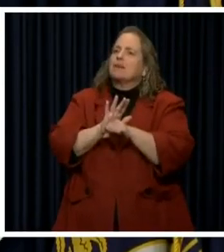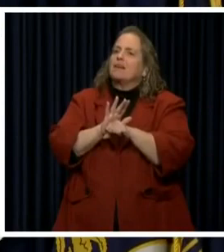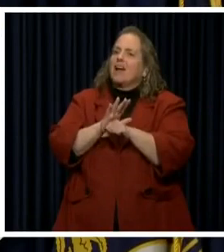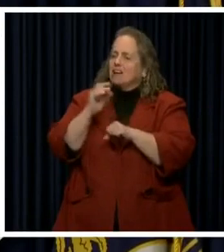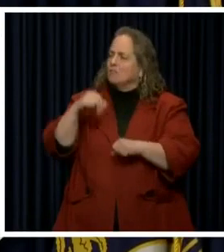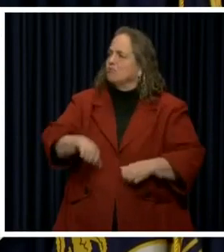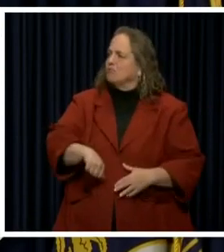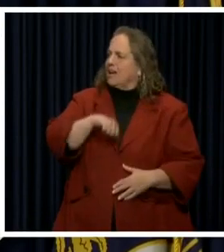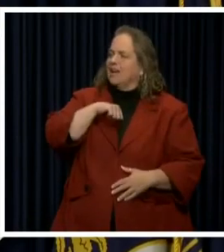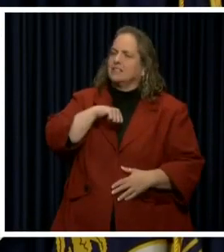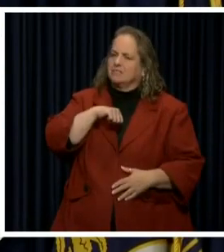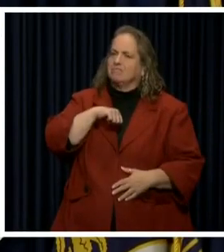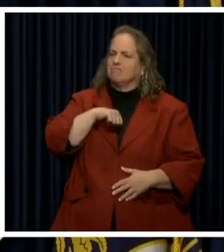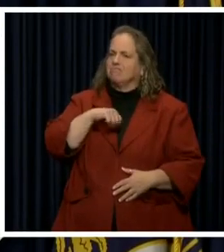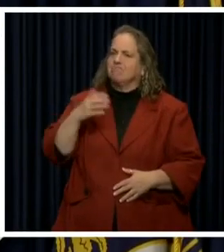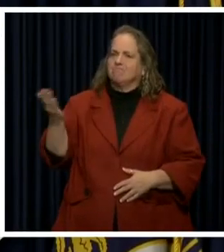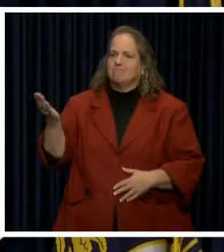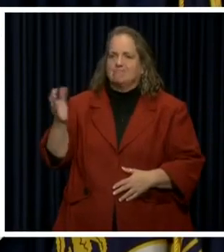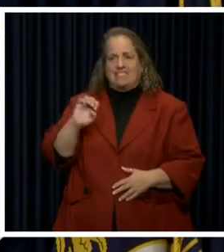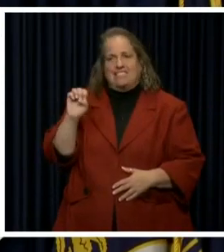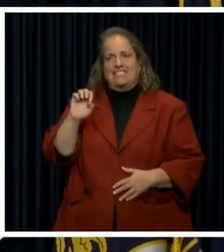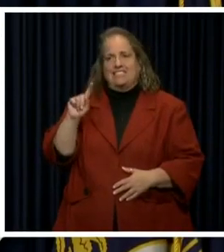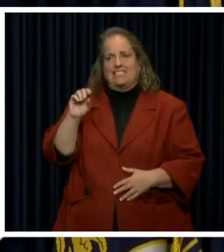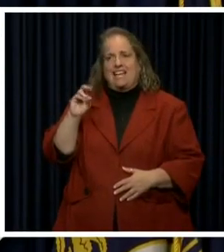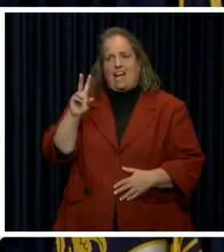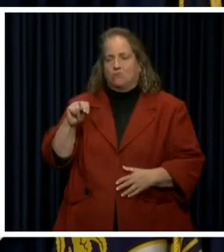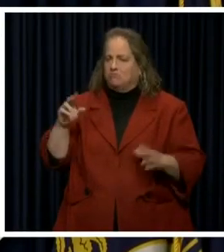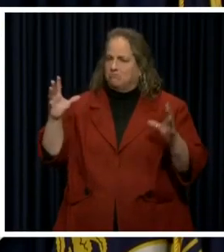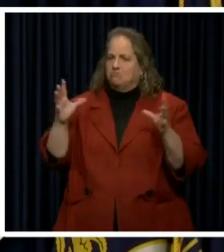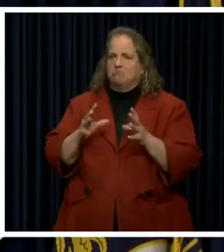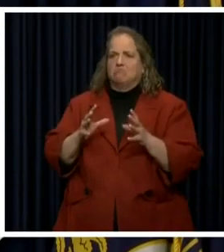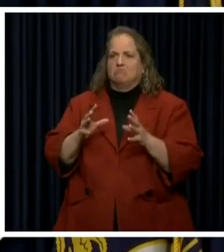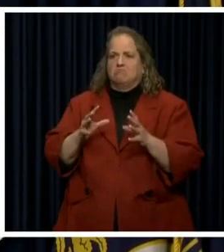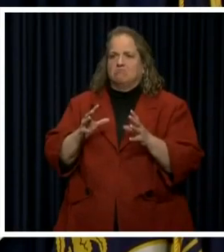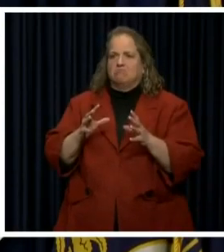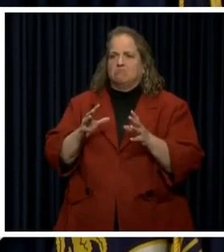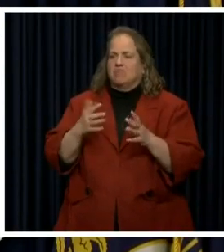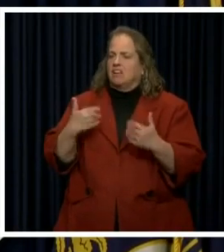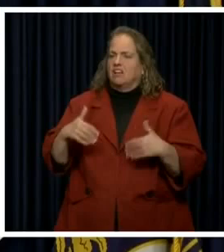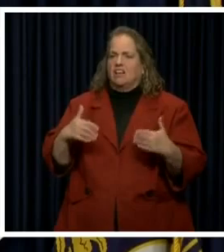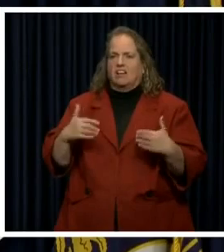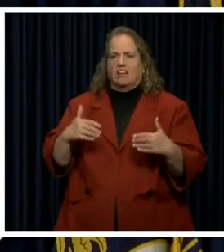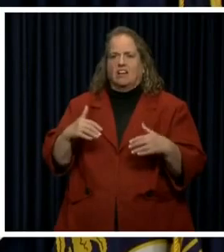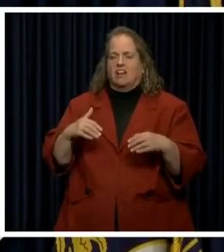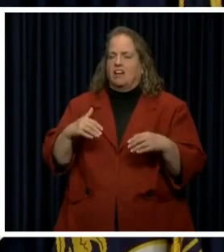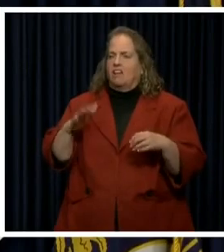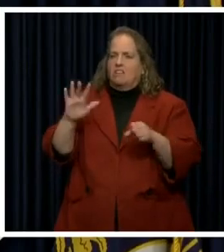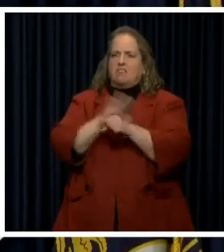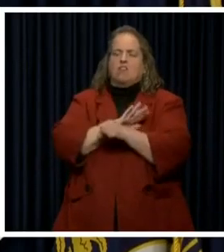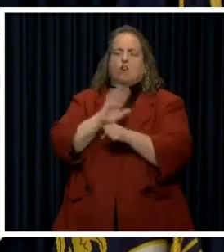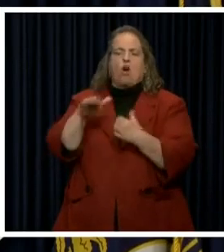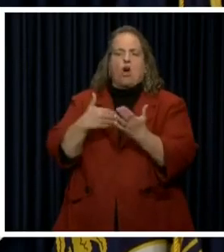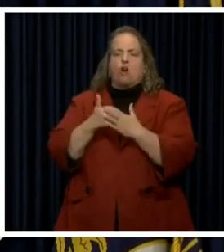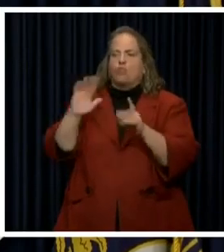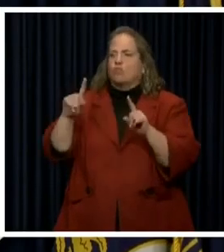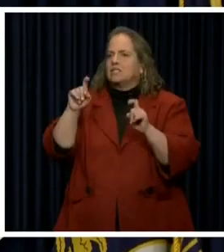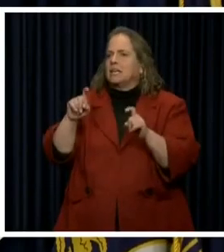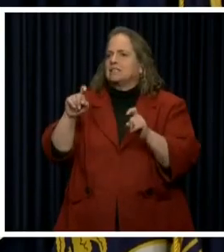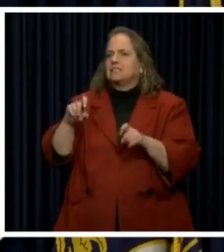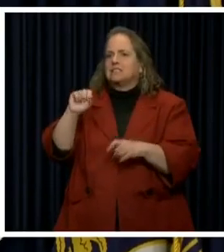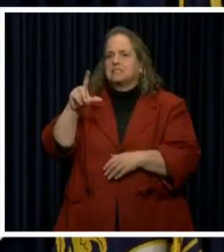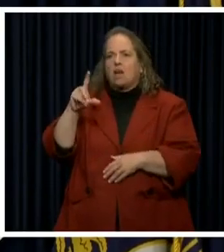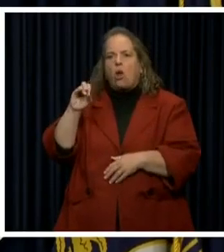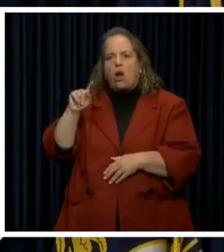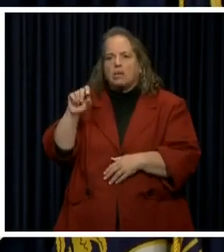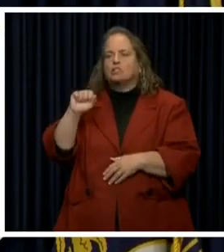pride. I know E-Town came together and has filled up all their testing slots in a way to where you